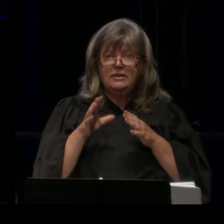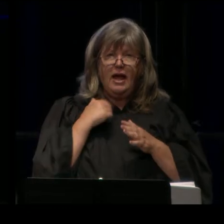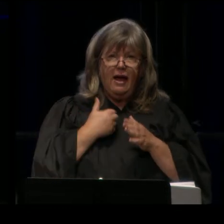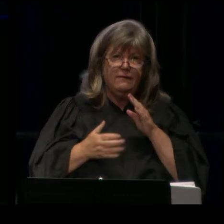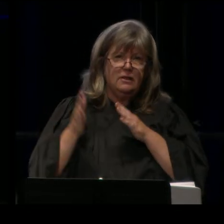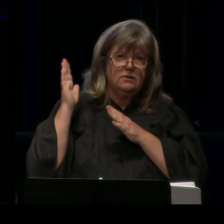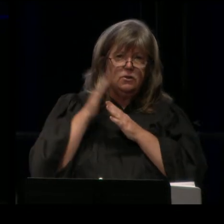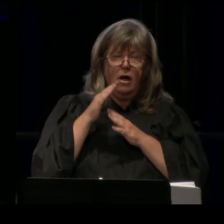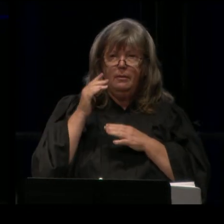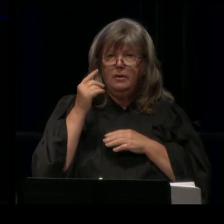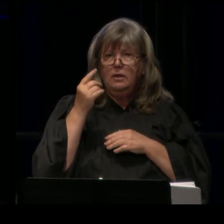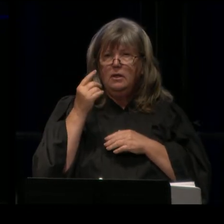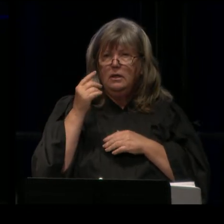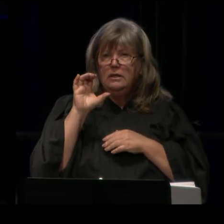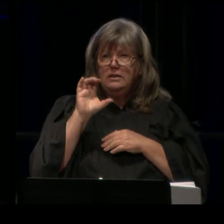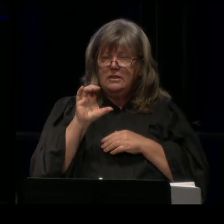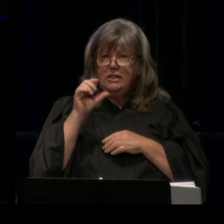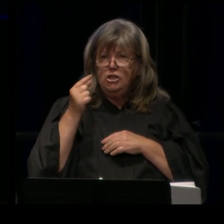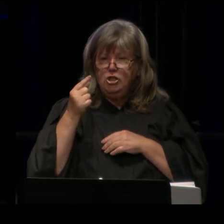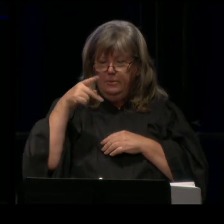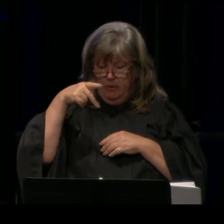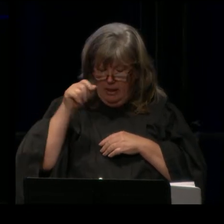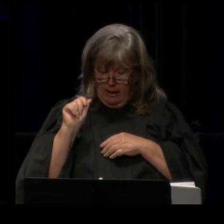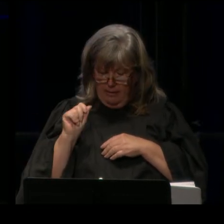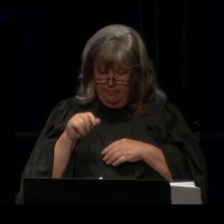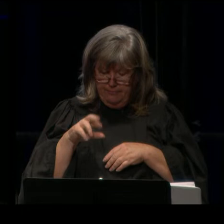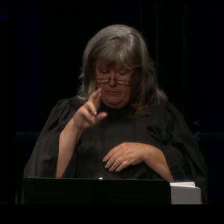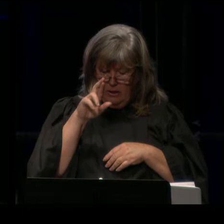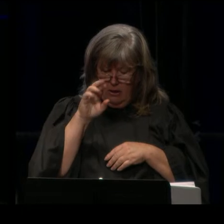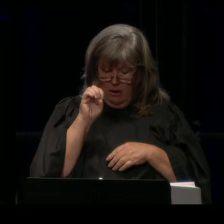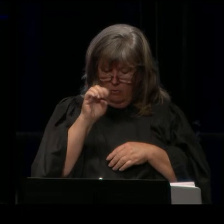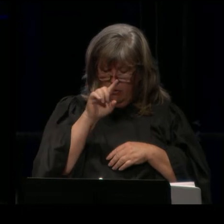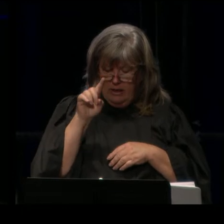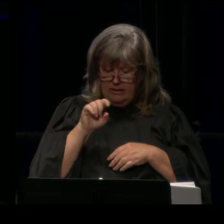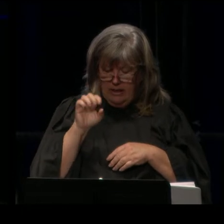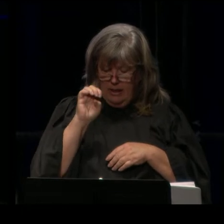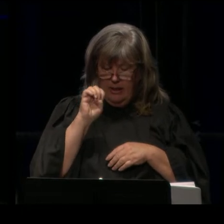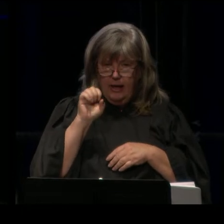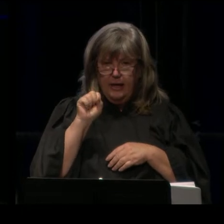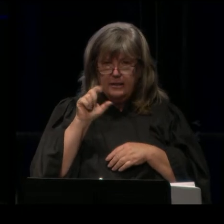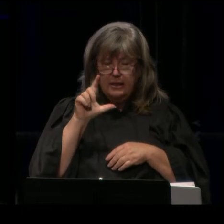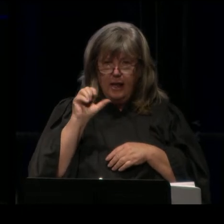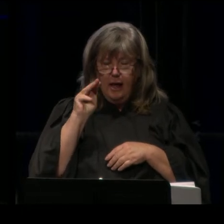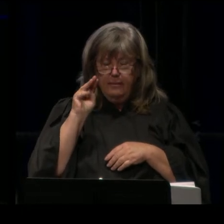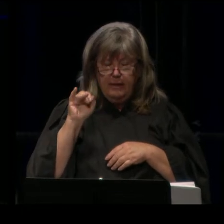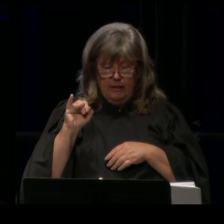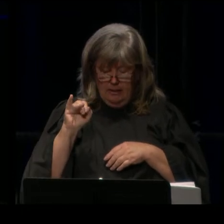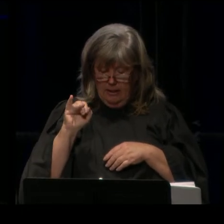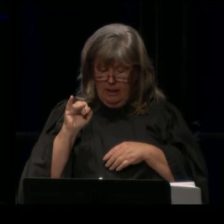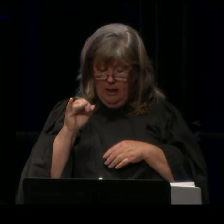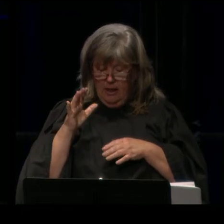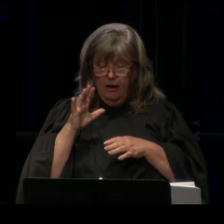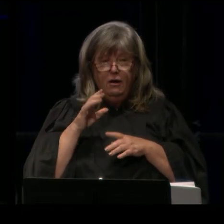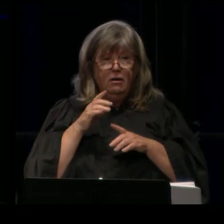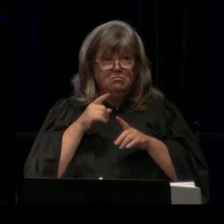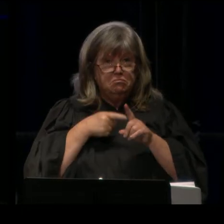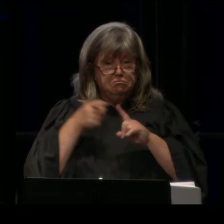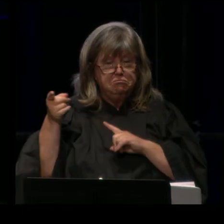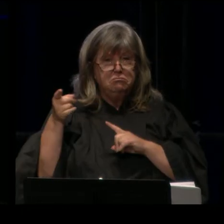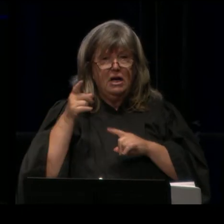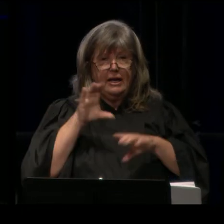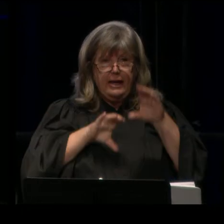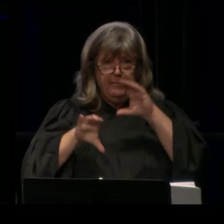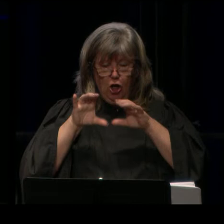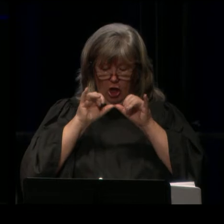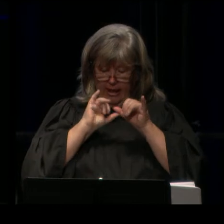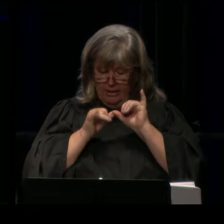averages. Reza Islami, graduating with his PhD in chemical engineering, is one of those recipients. Over